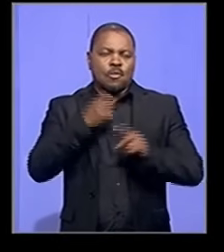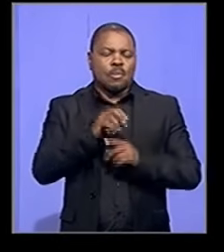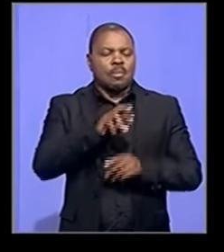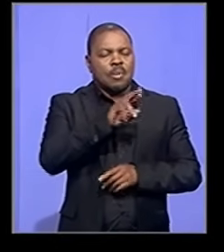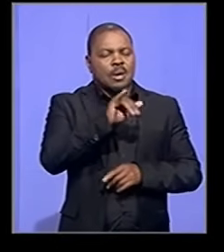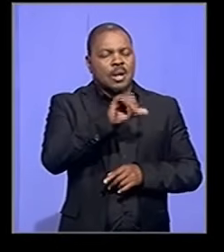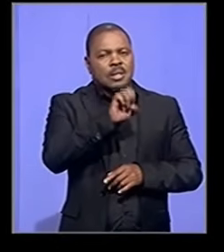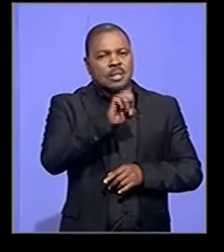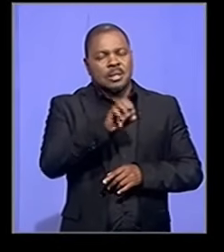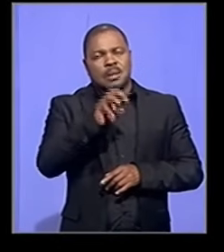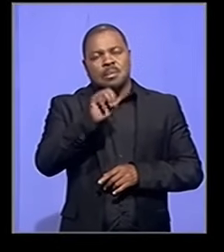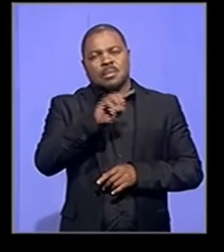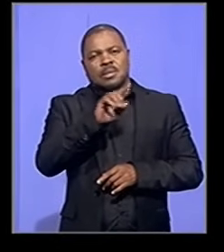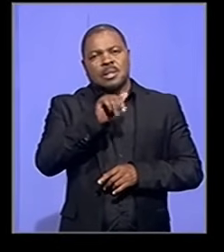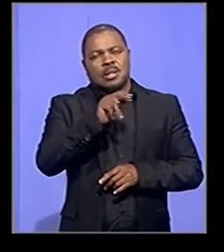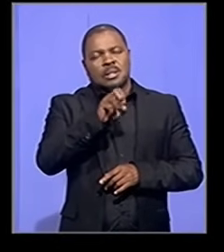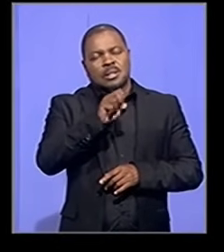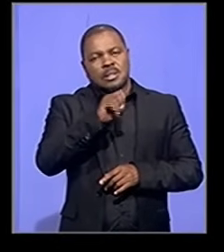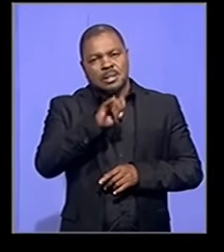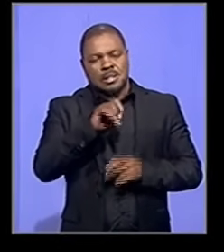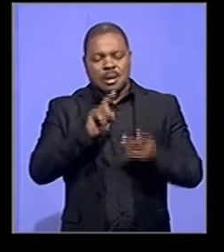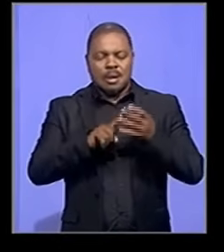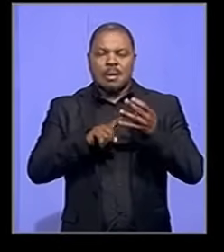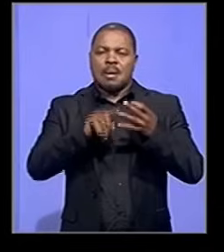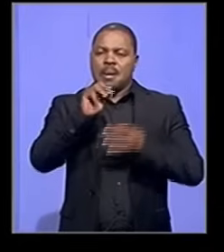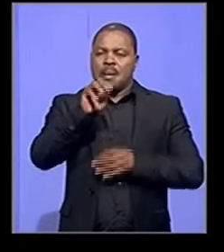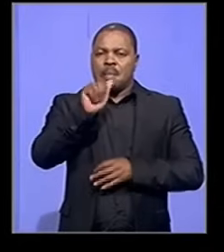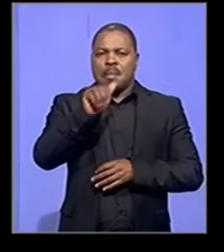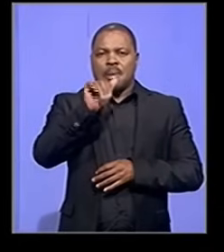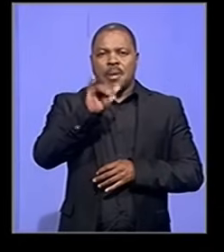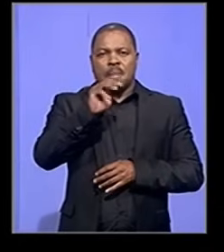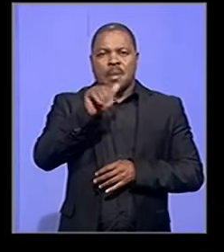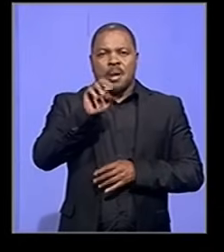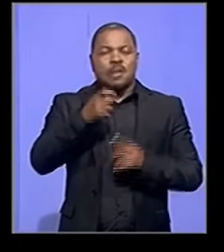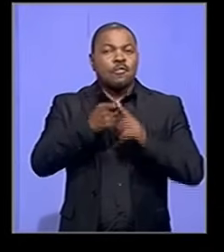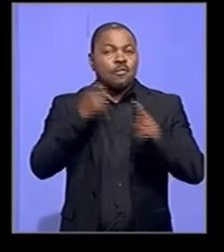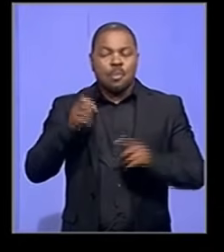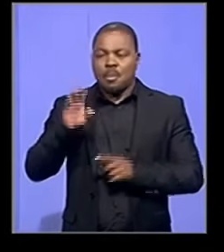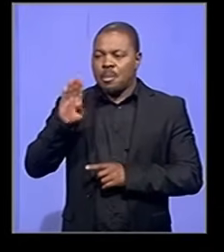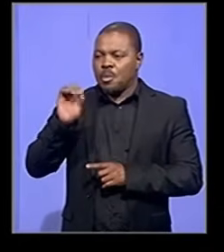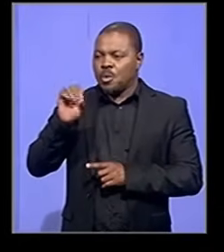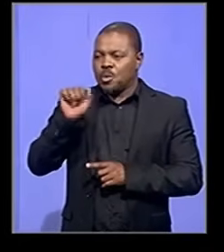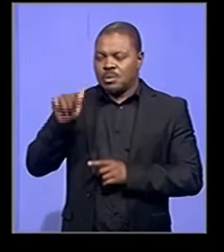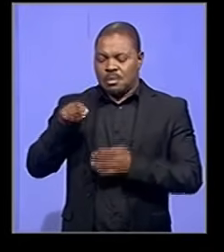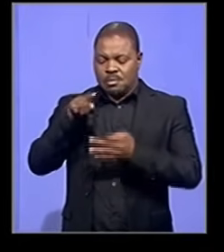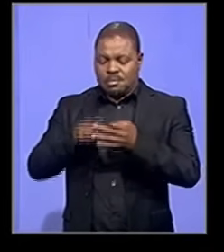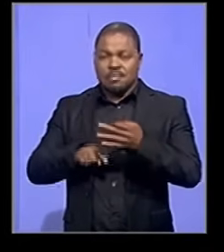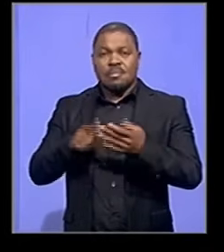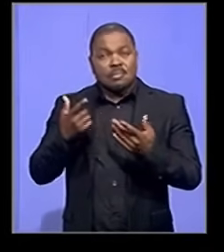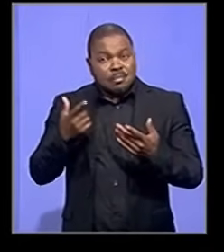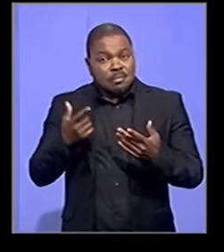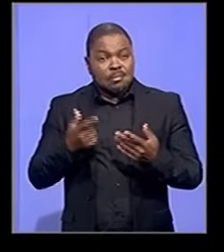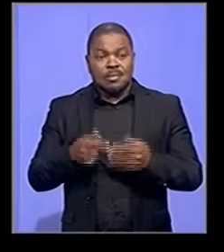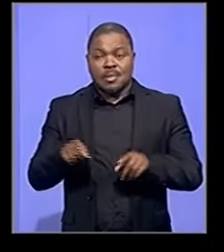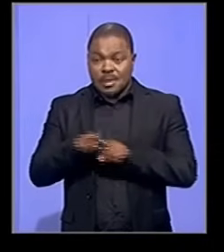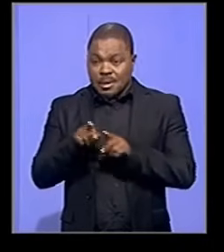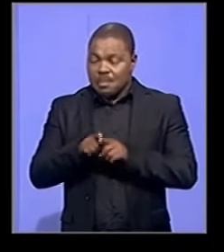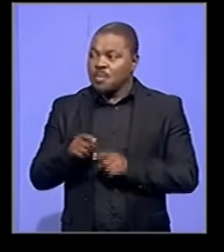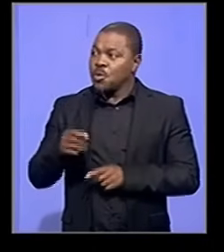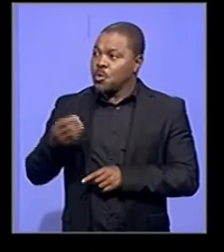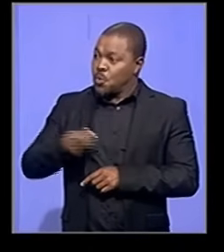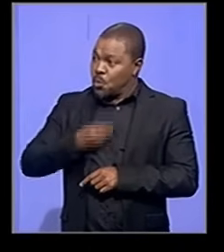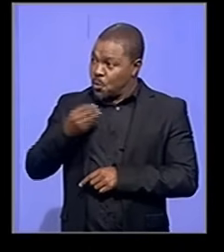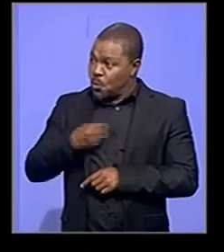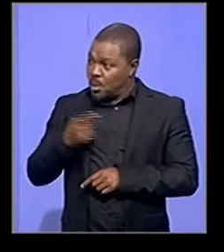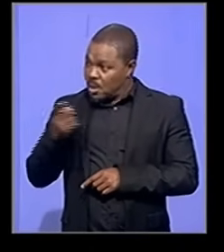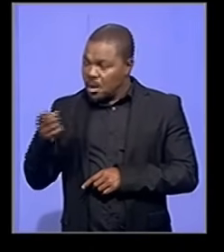Msanzi, and Musimaimani of Bosa. The voting by the youth contributed greatly